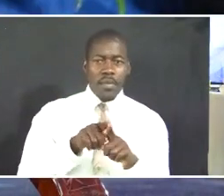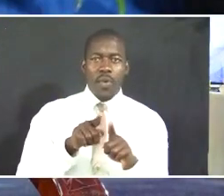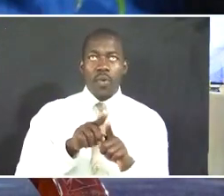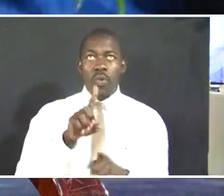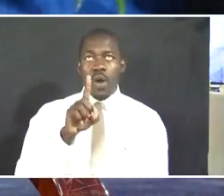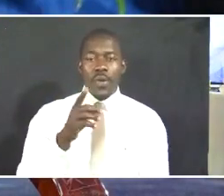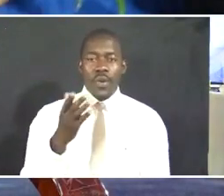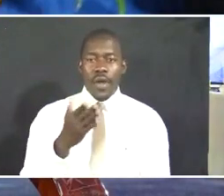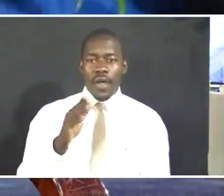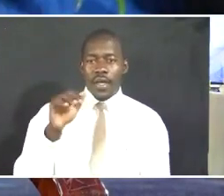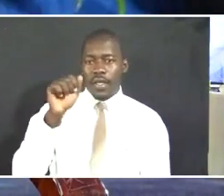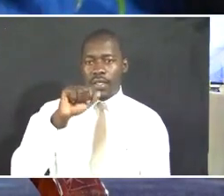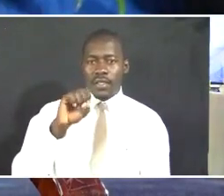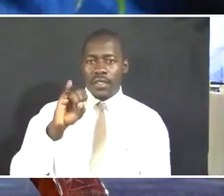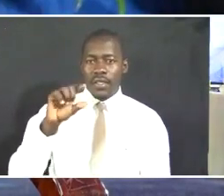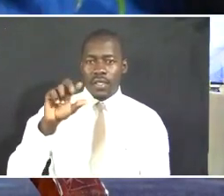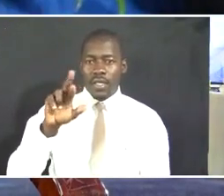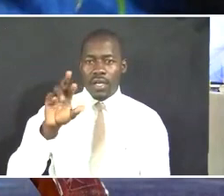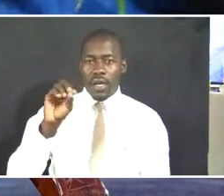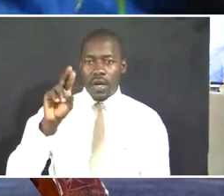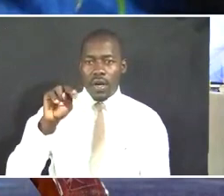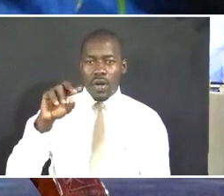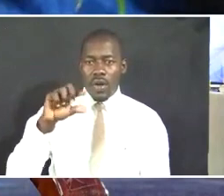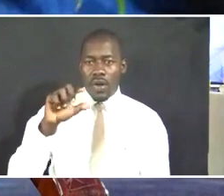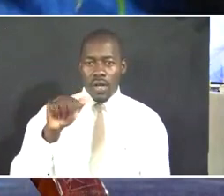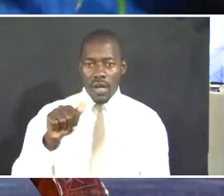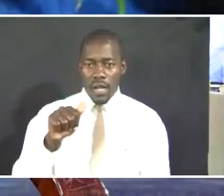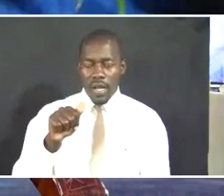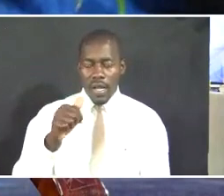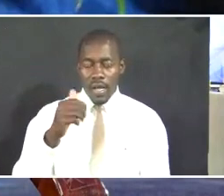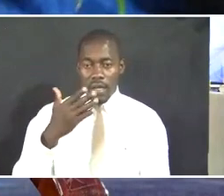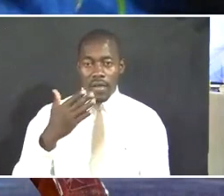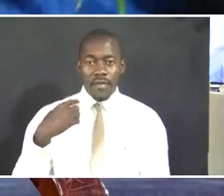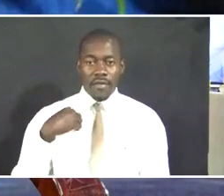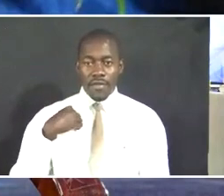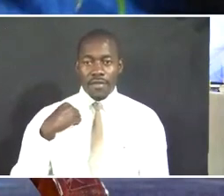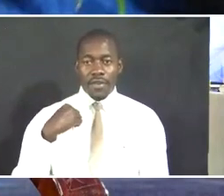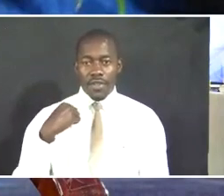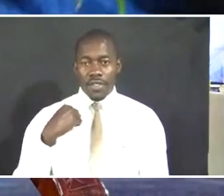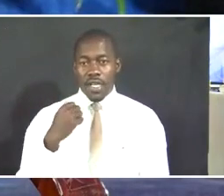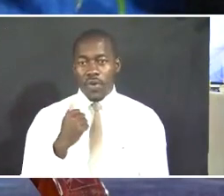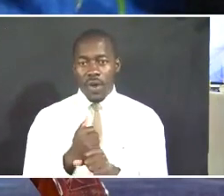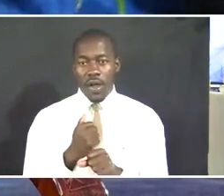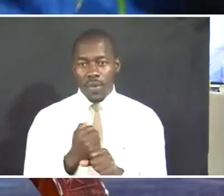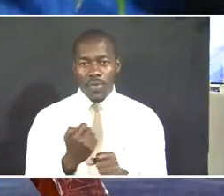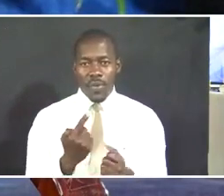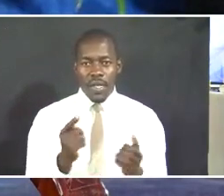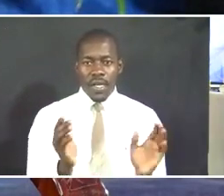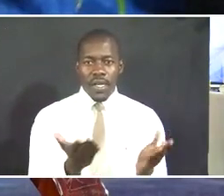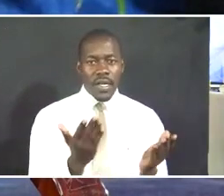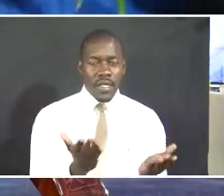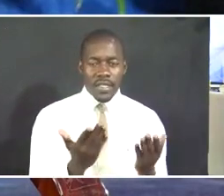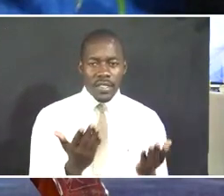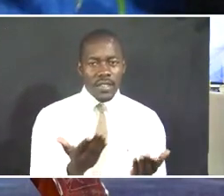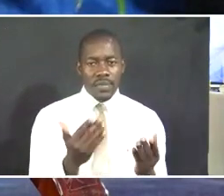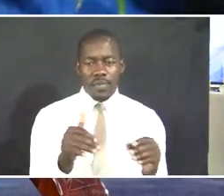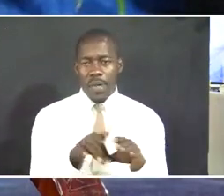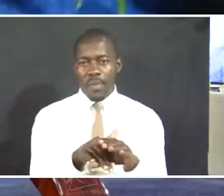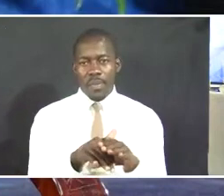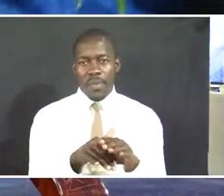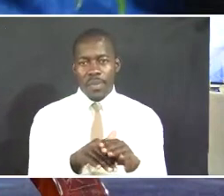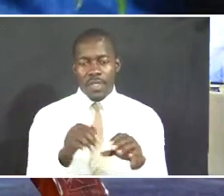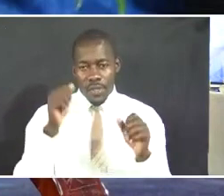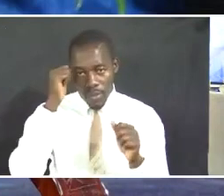where my daughter is, with Beatrice, Dr. Kiage. And we just gave a talk during in the afternoon, just as a way